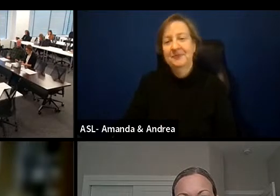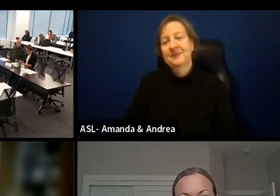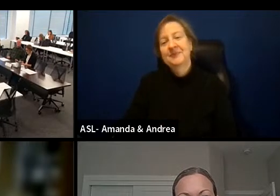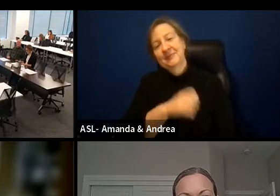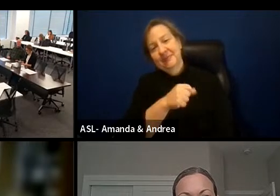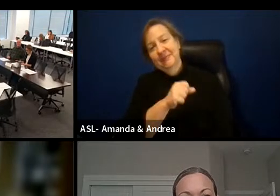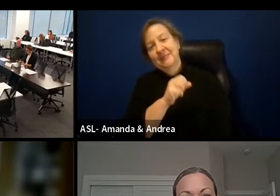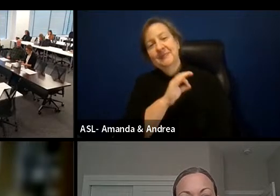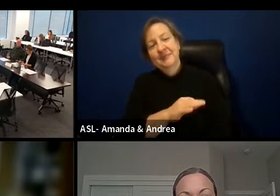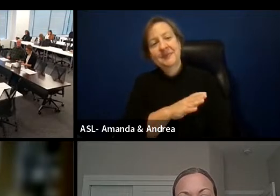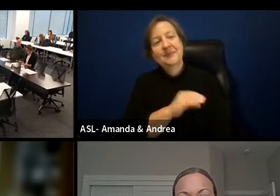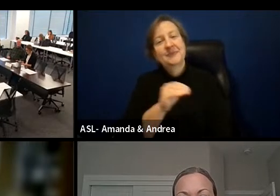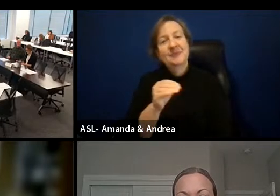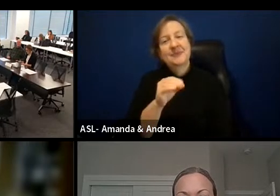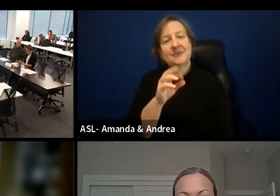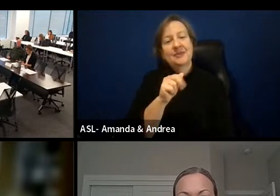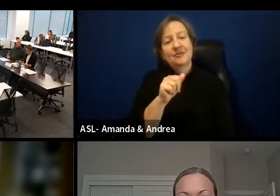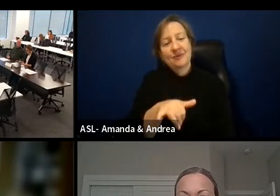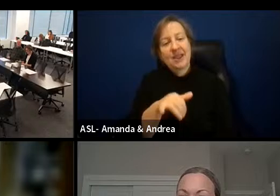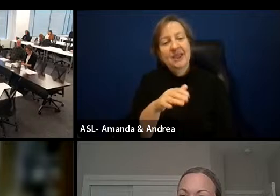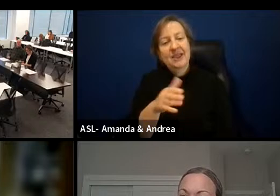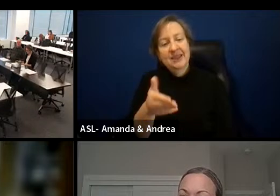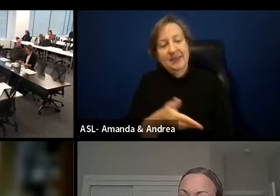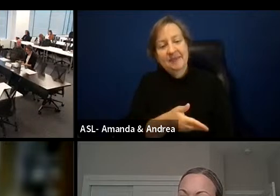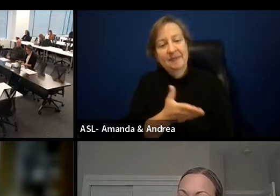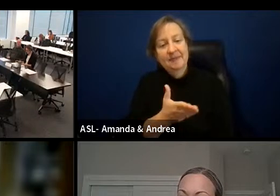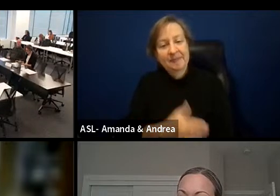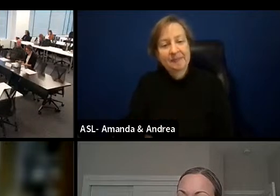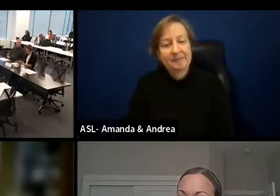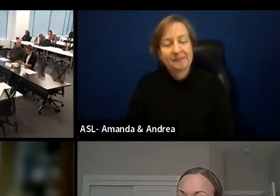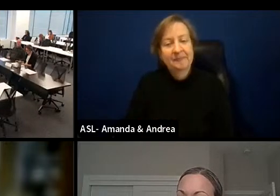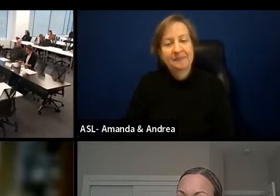Yes. And Ray, we'll invite you to introduce